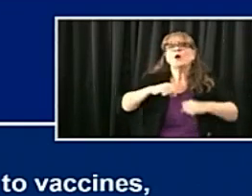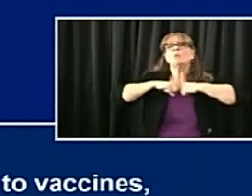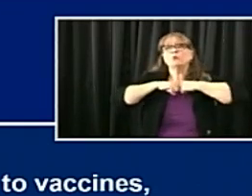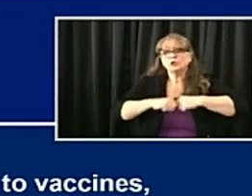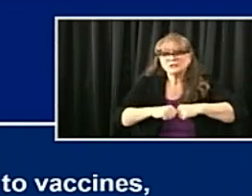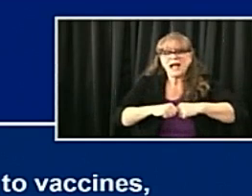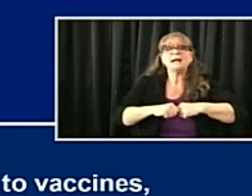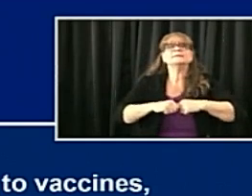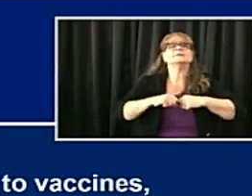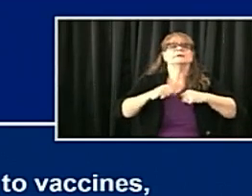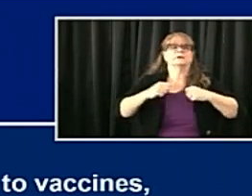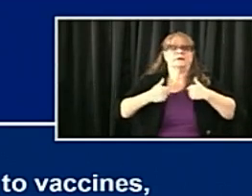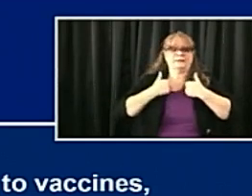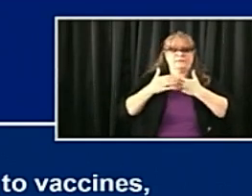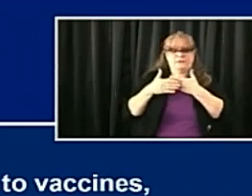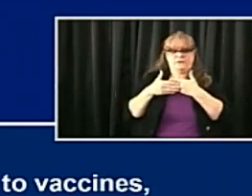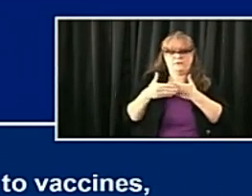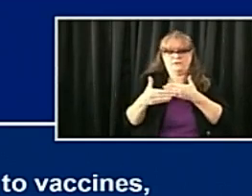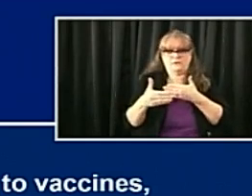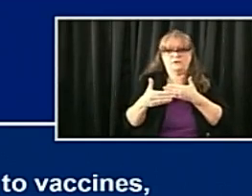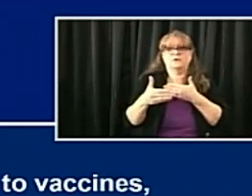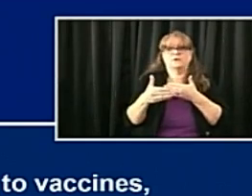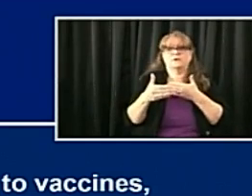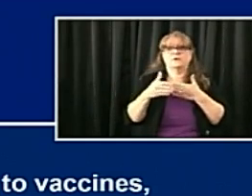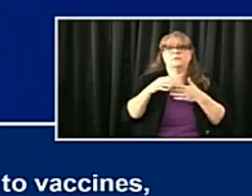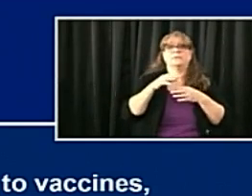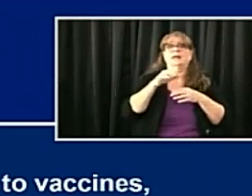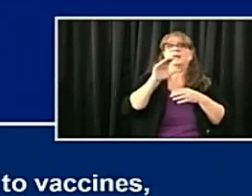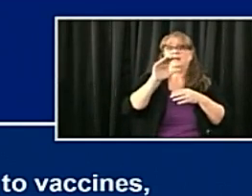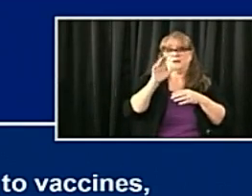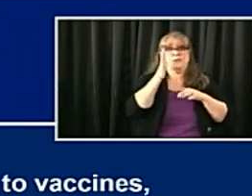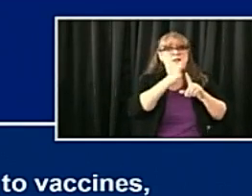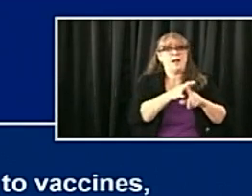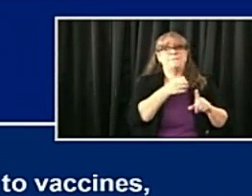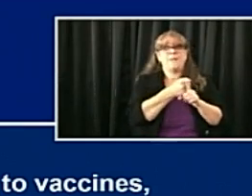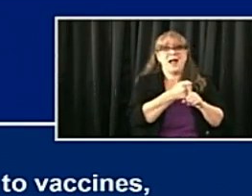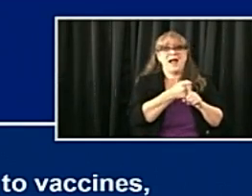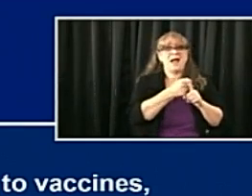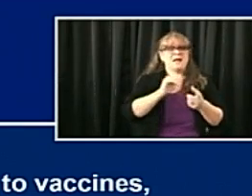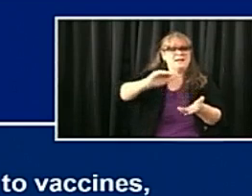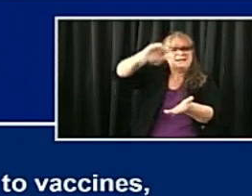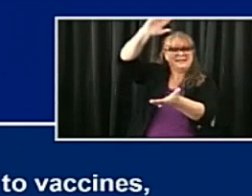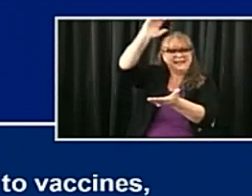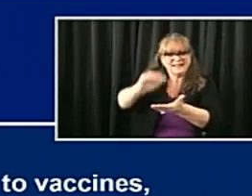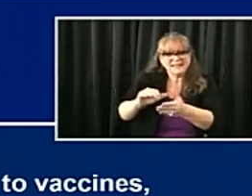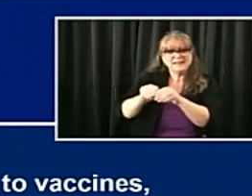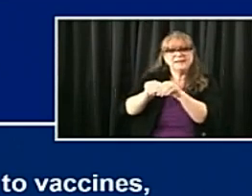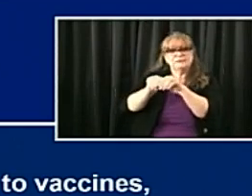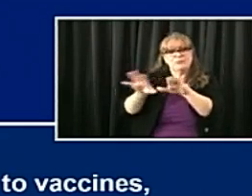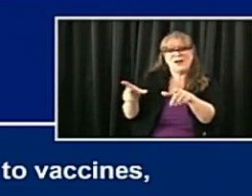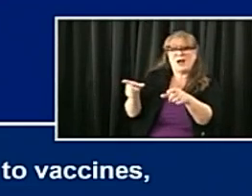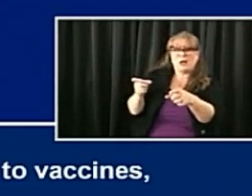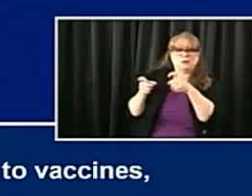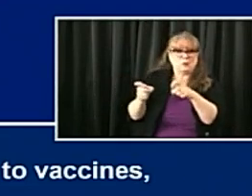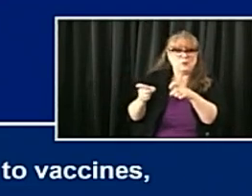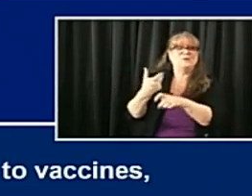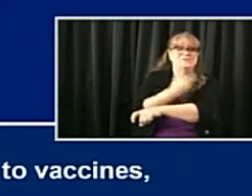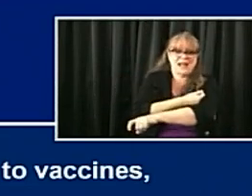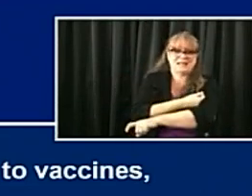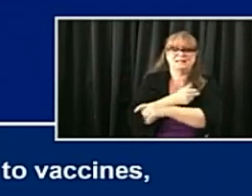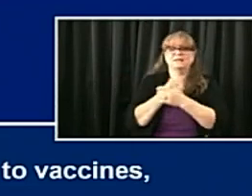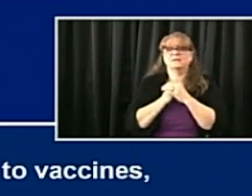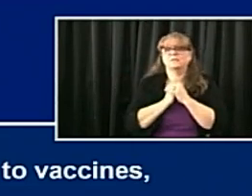saved by June 1st. The impact becomes larger if we see less transmission control happening in the state. Next slide. But